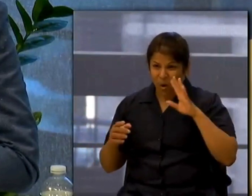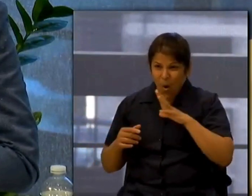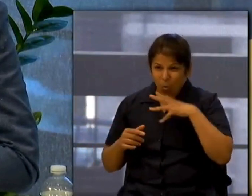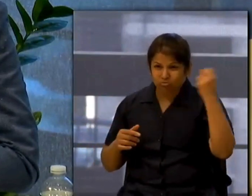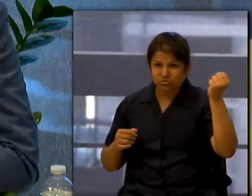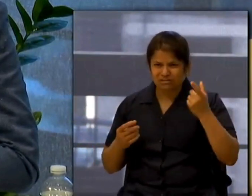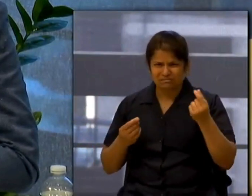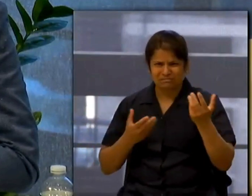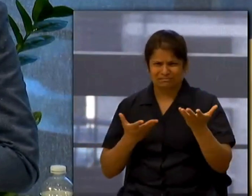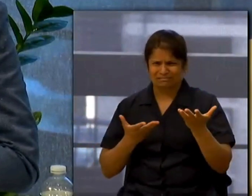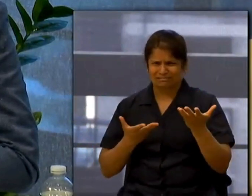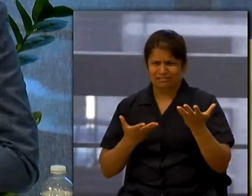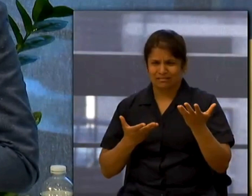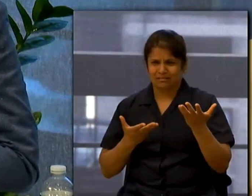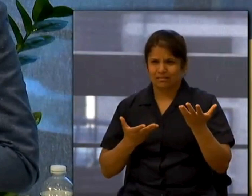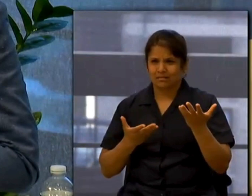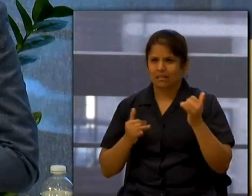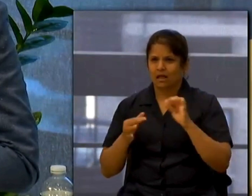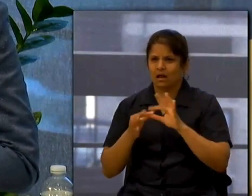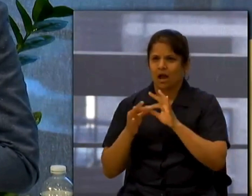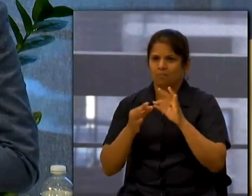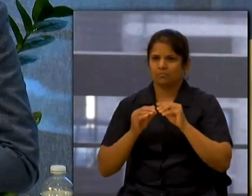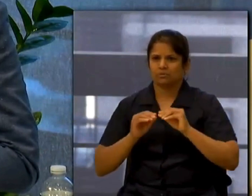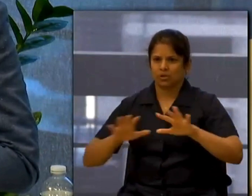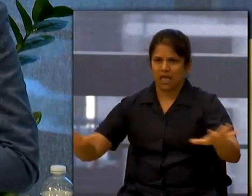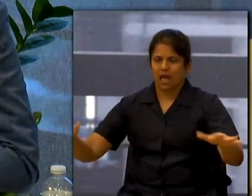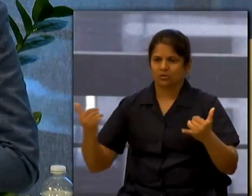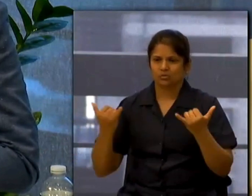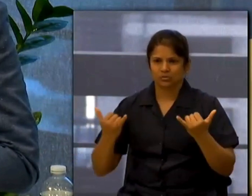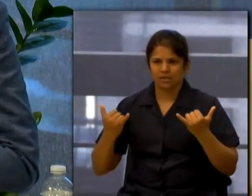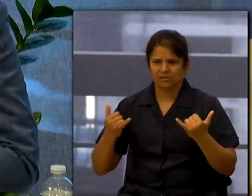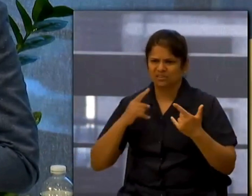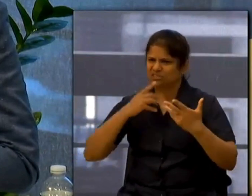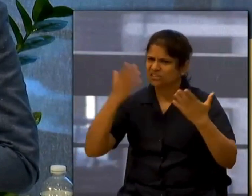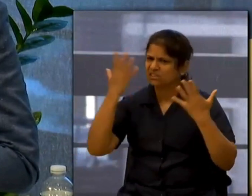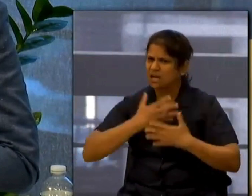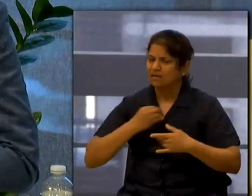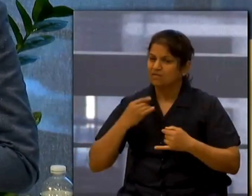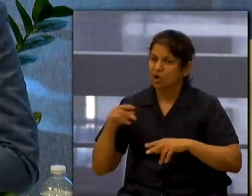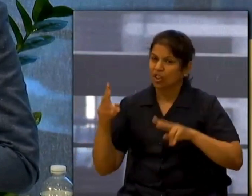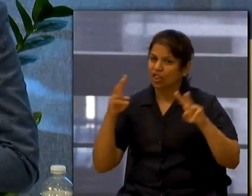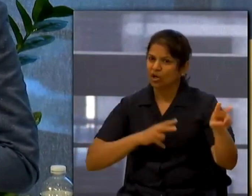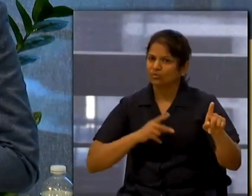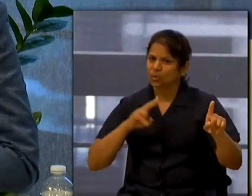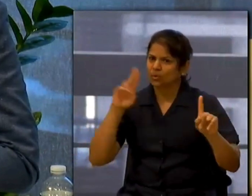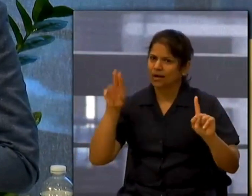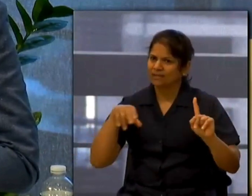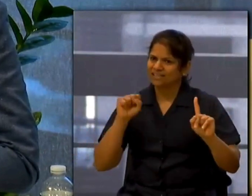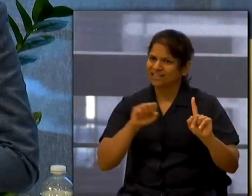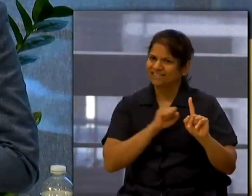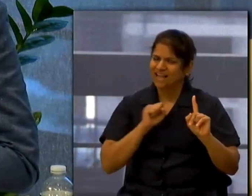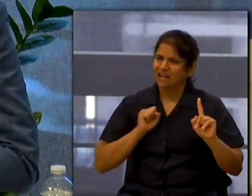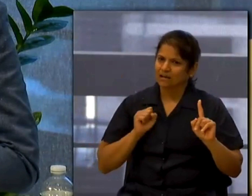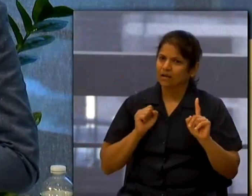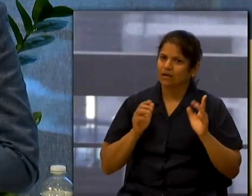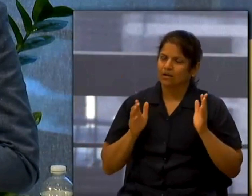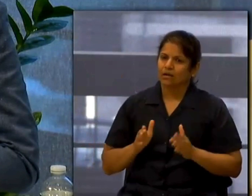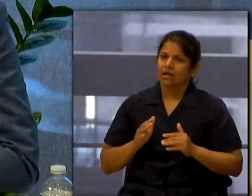shame that if you look at the United States Senate, half of its membership belongs to the older